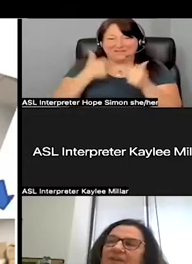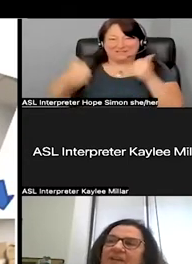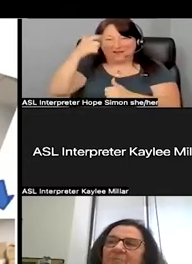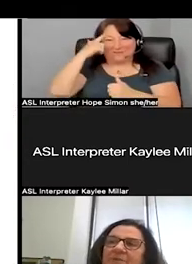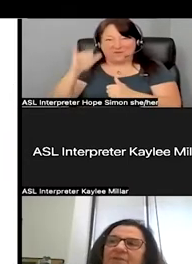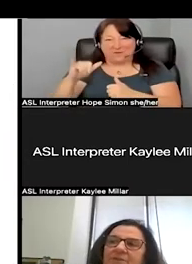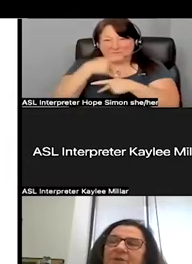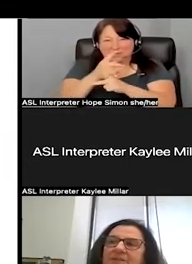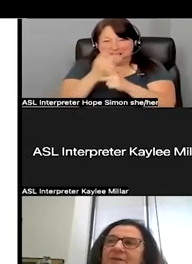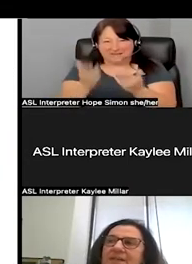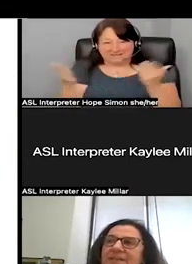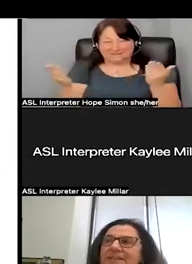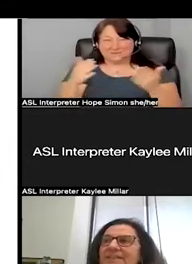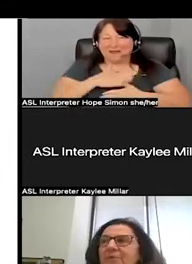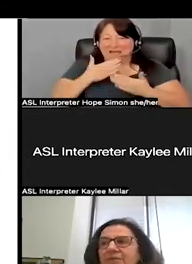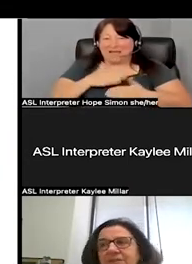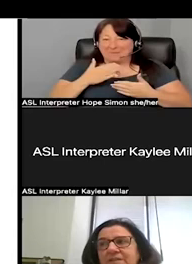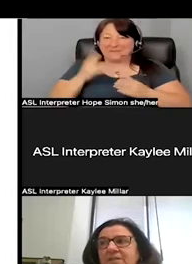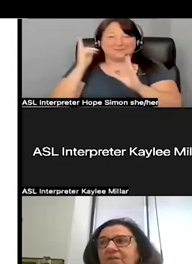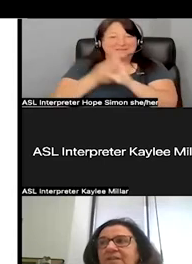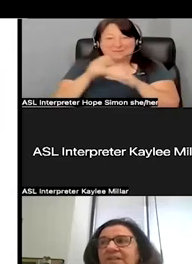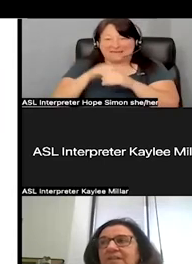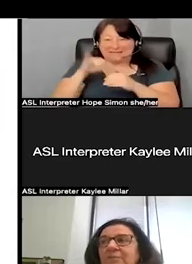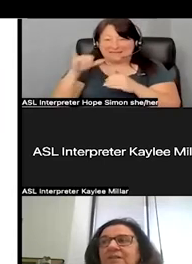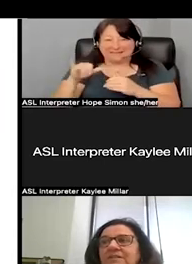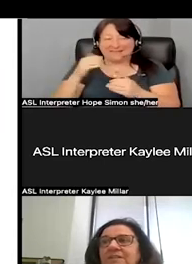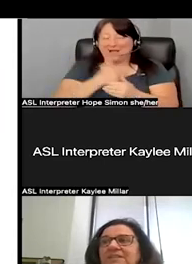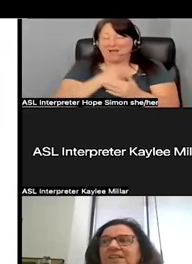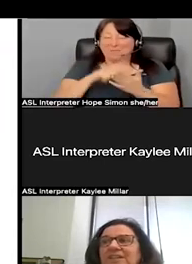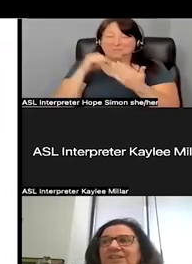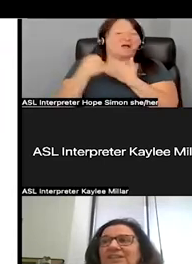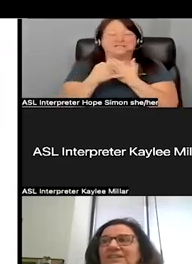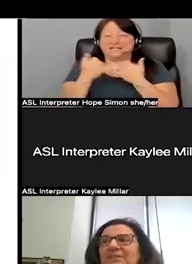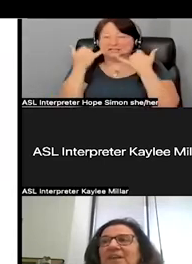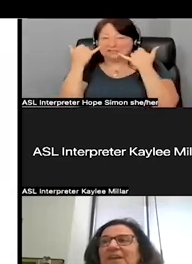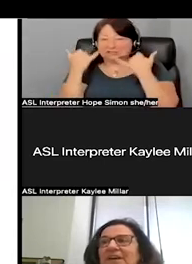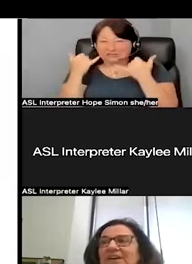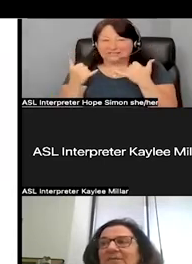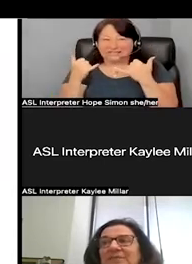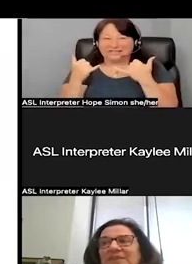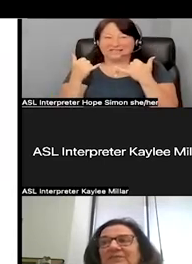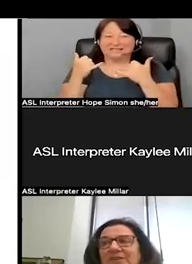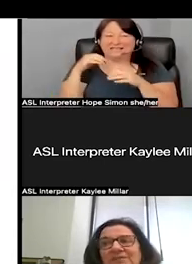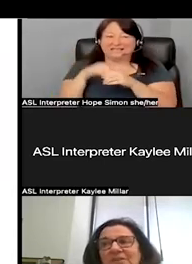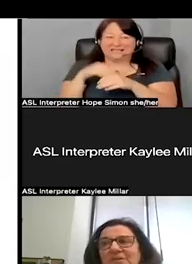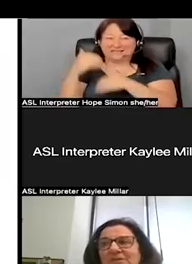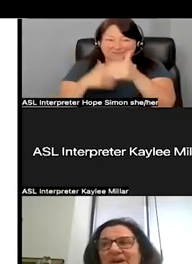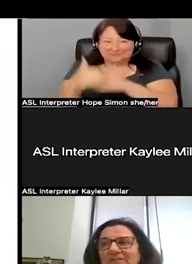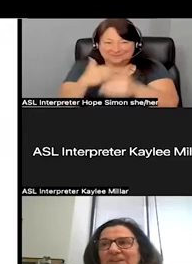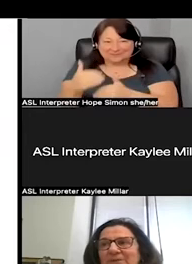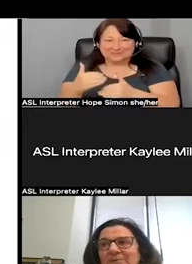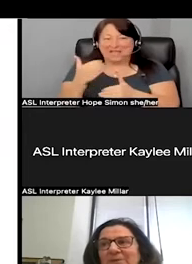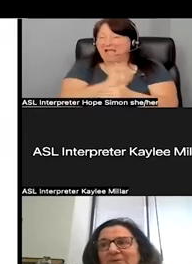We're very happy to participate in this. Our project is currently in the process of installation. Our finished photos are